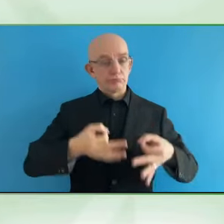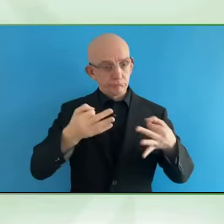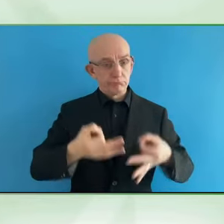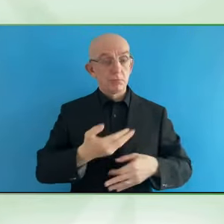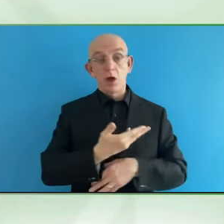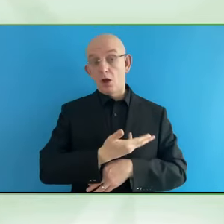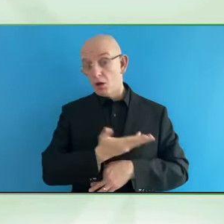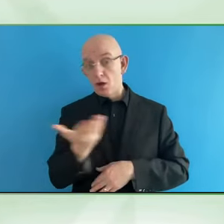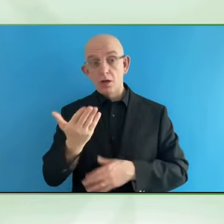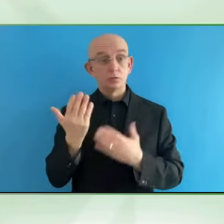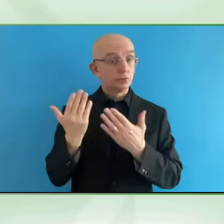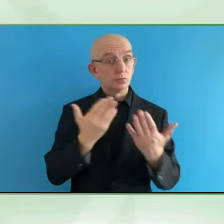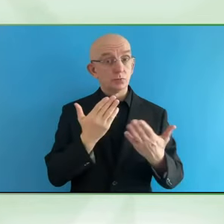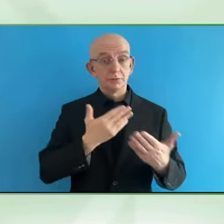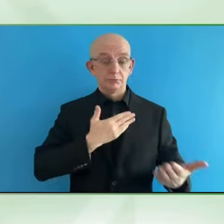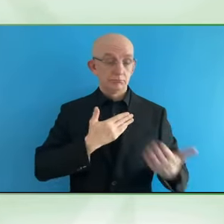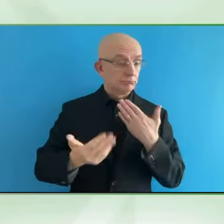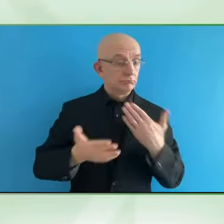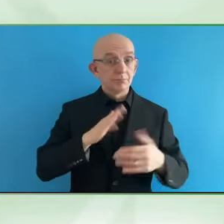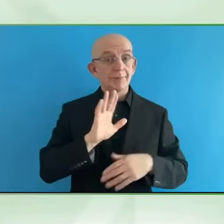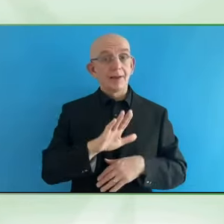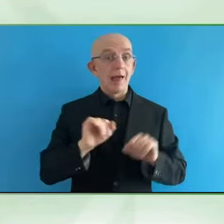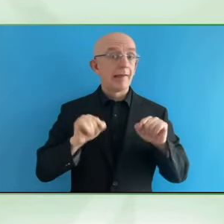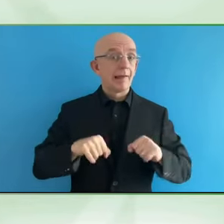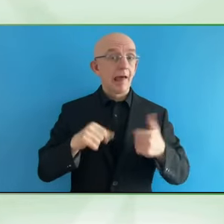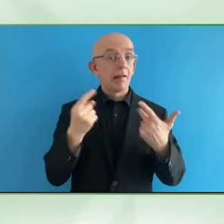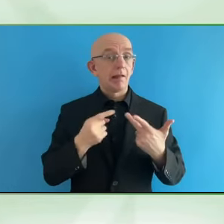education by